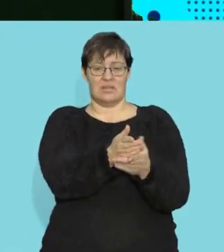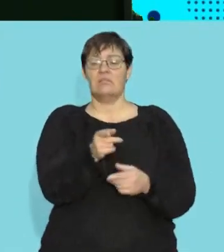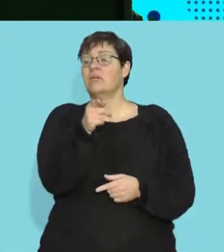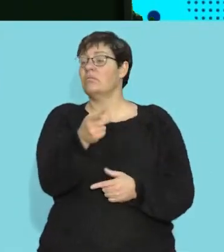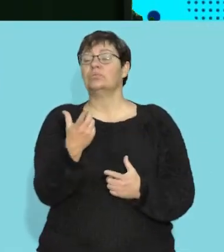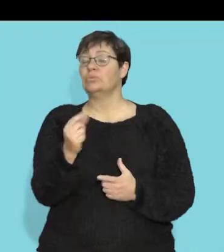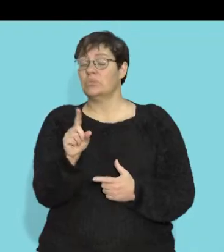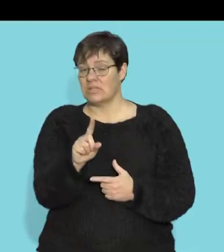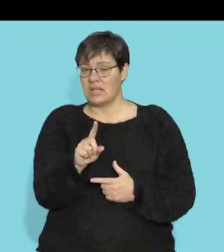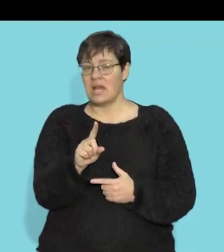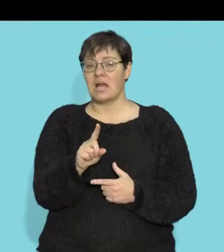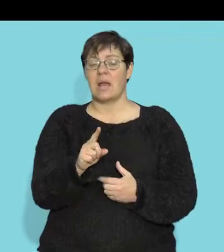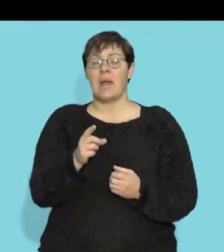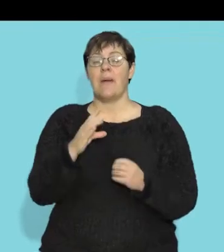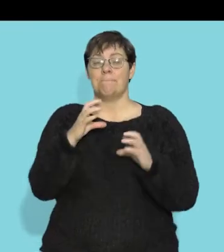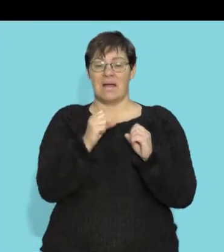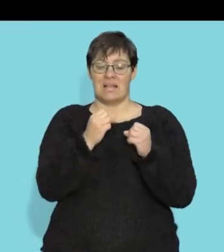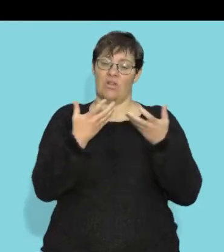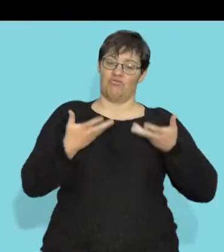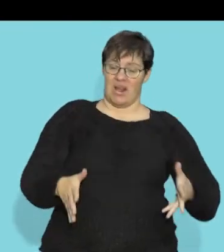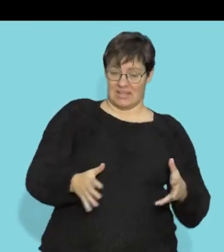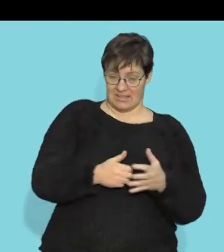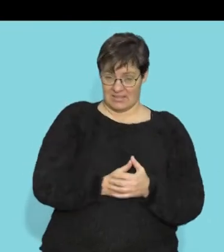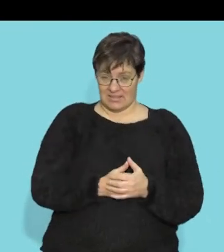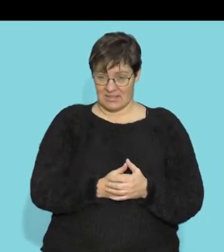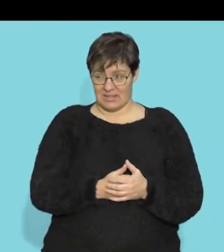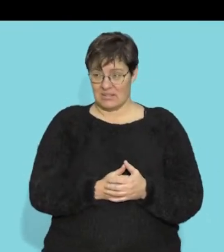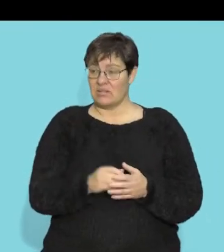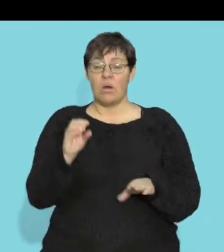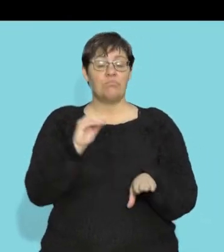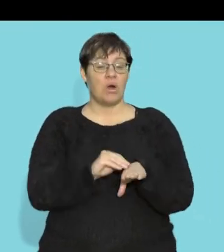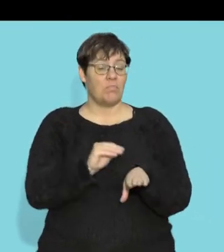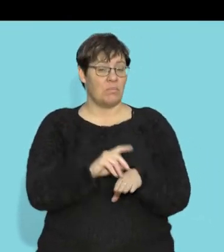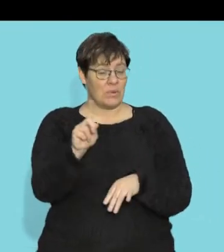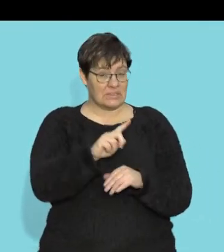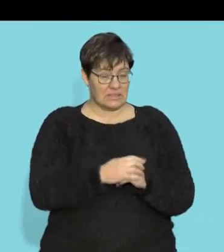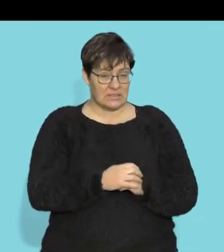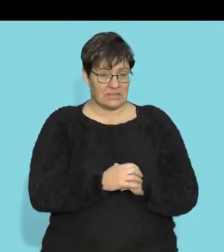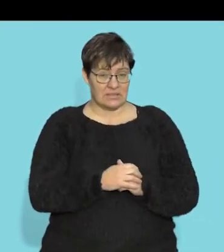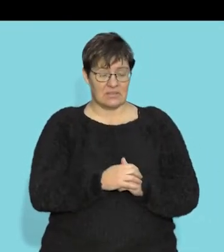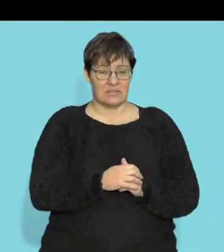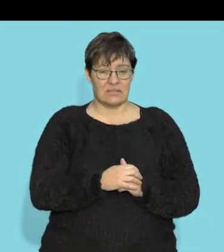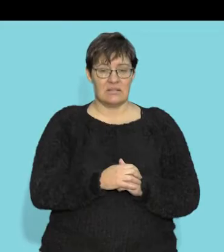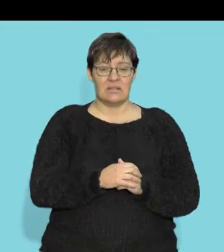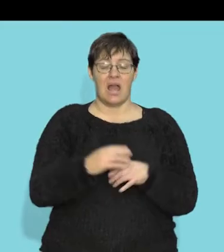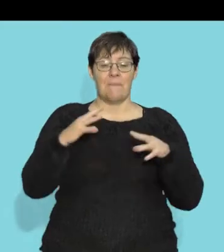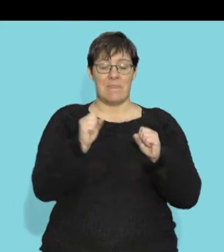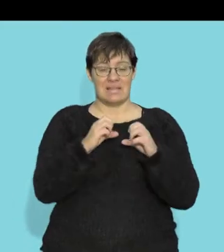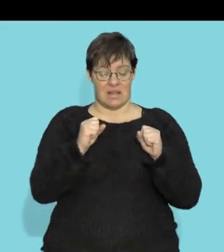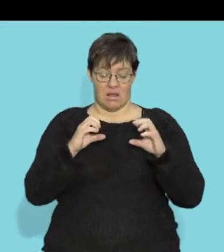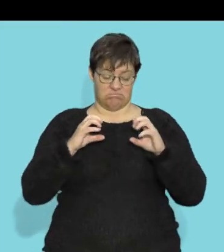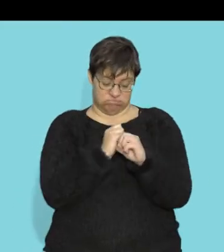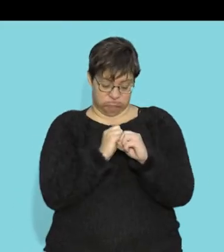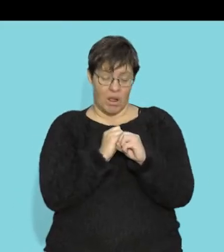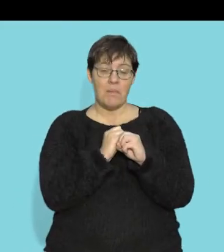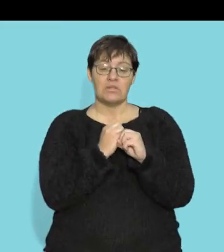muscle relaxant. So, because what is the problem, right? The muscle relaxant, and that's the tubes closed.